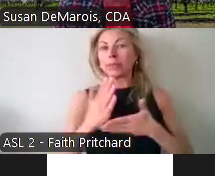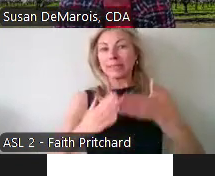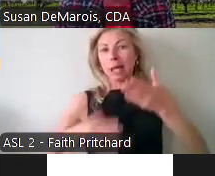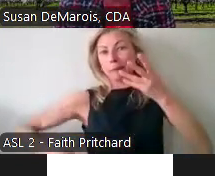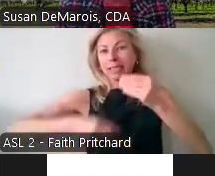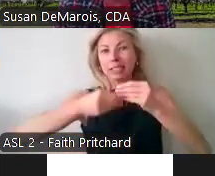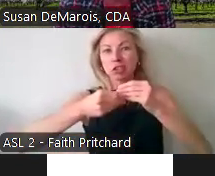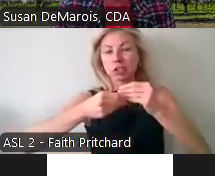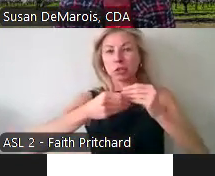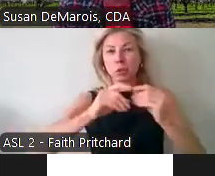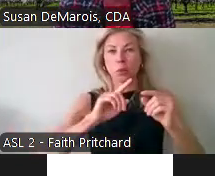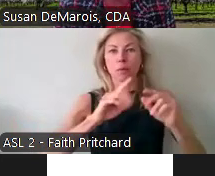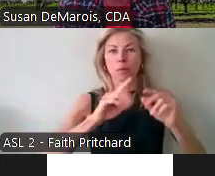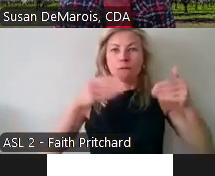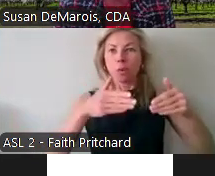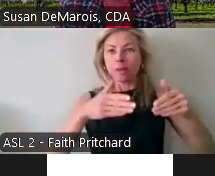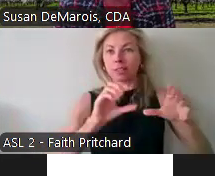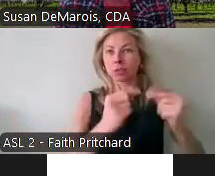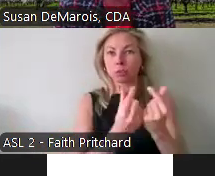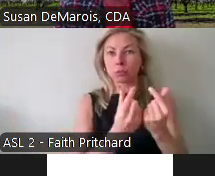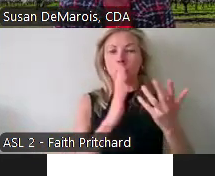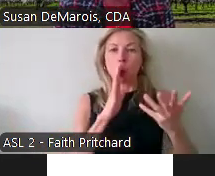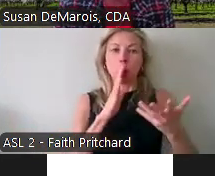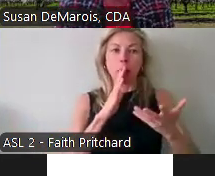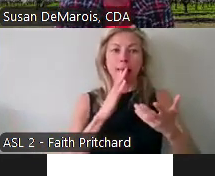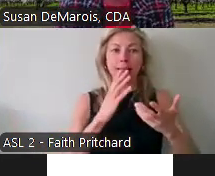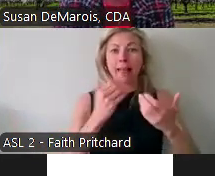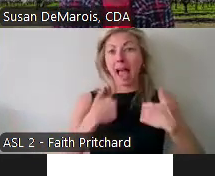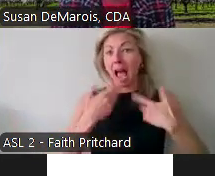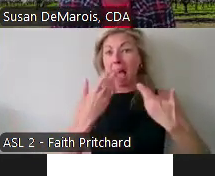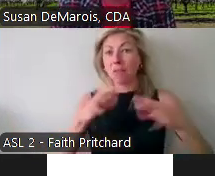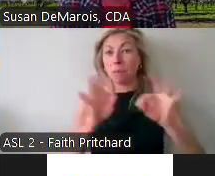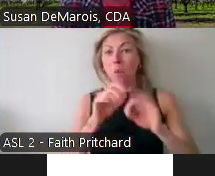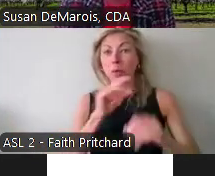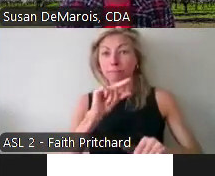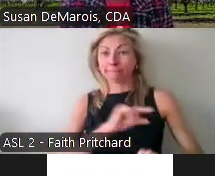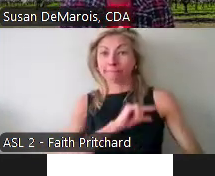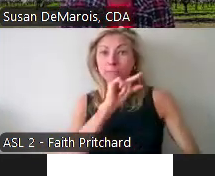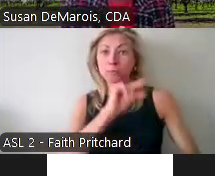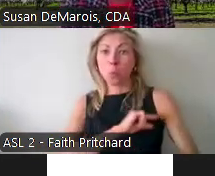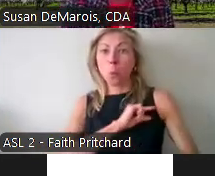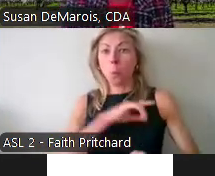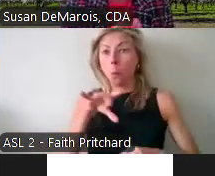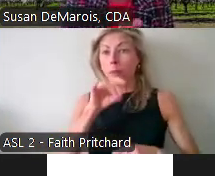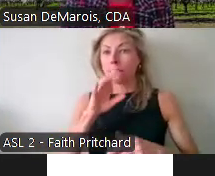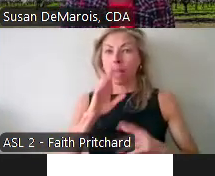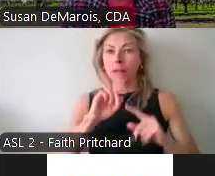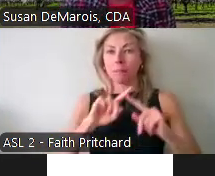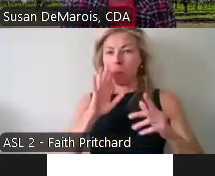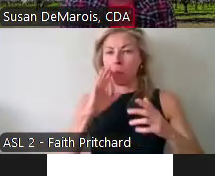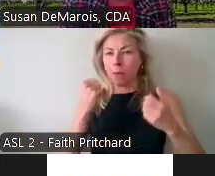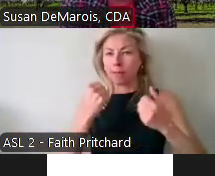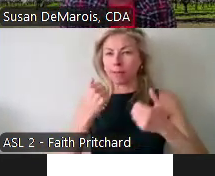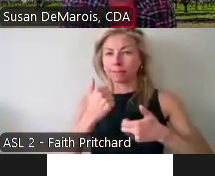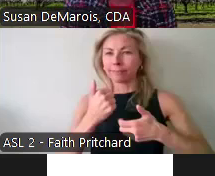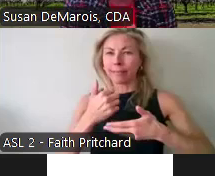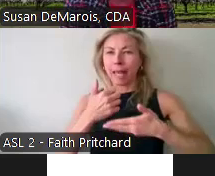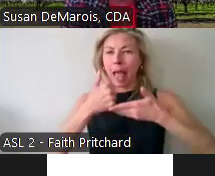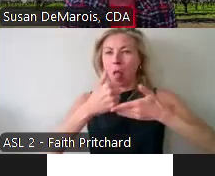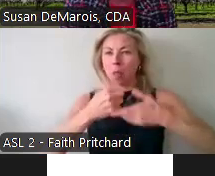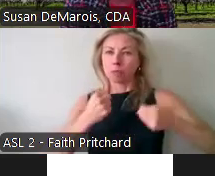focus groups and have some really important qualitative findings that will only strengthen the survey results. So, my